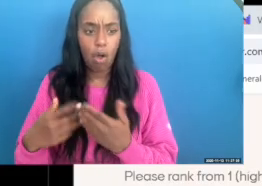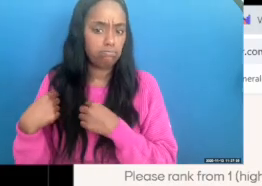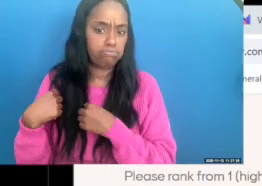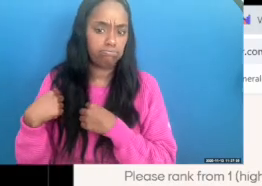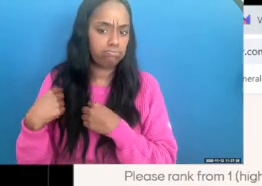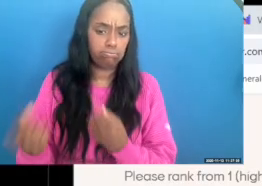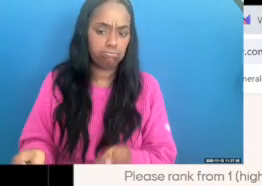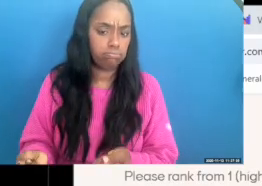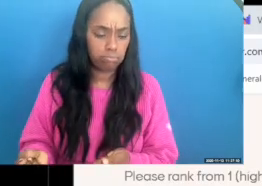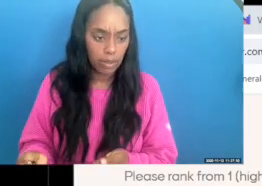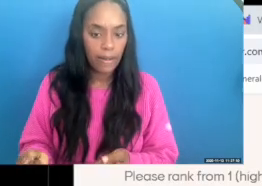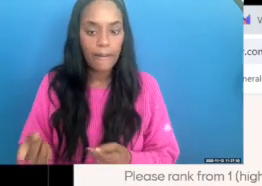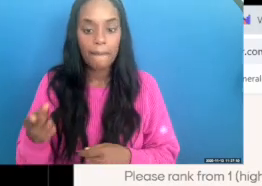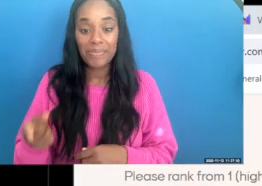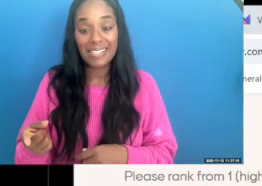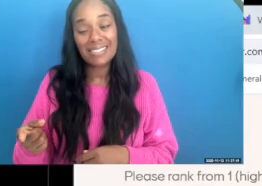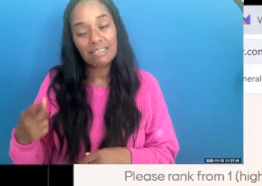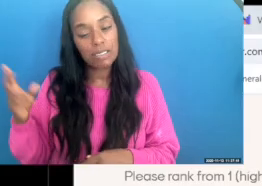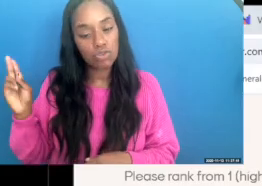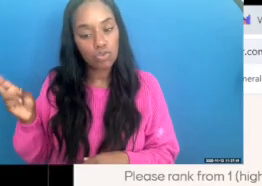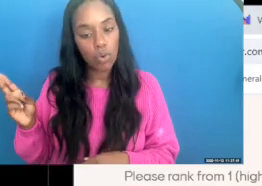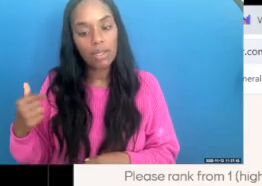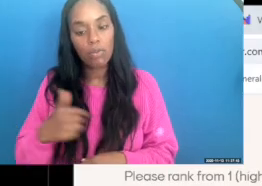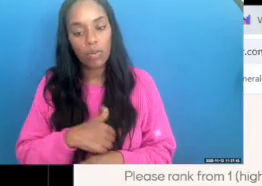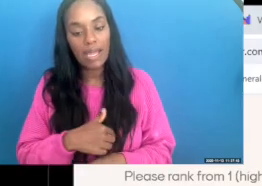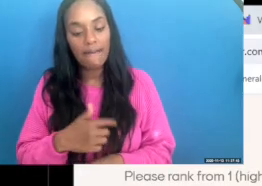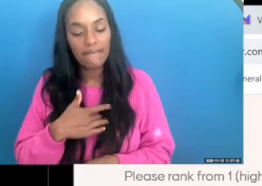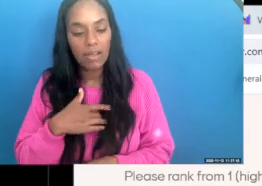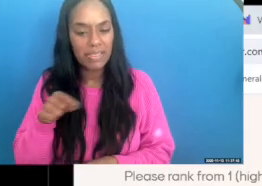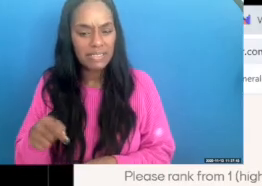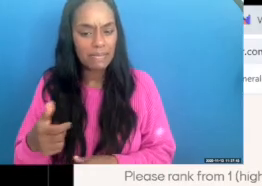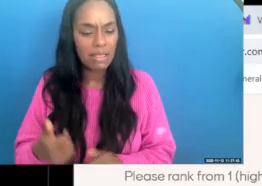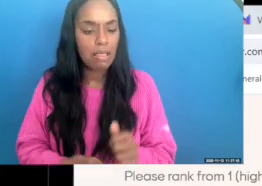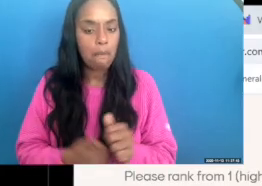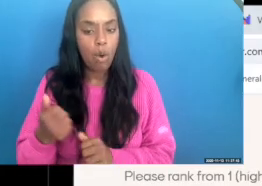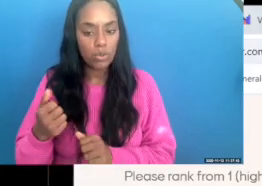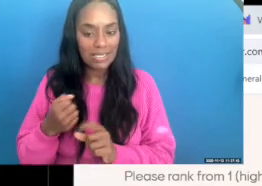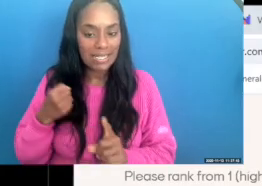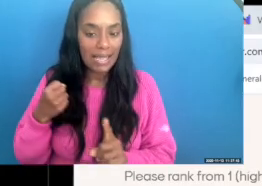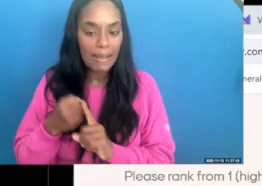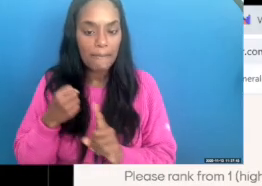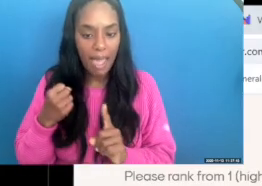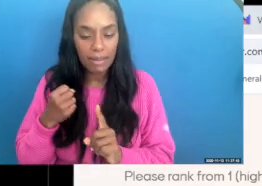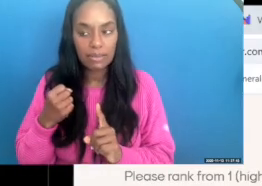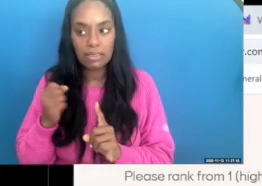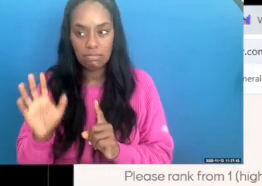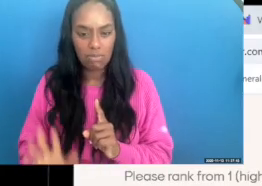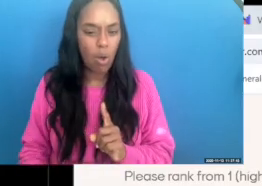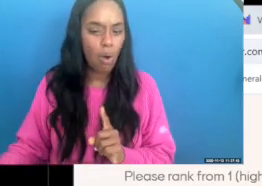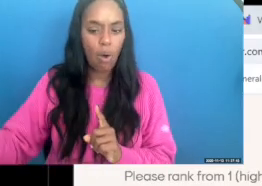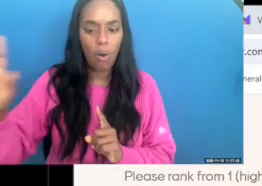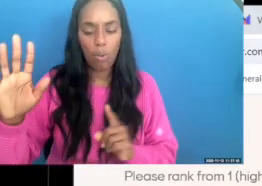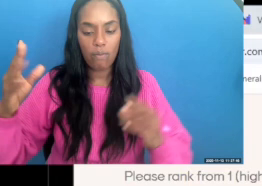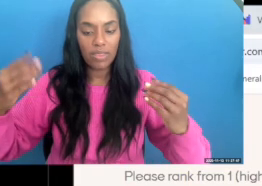Cal ETC has supported the Clean Cars for All for as long as I can remember. And so this is really historically where